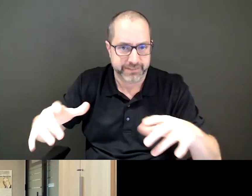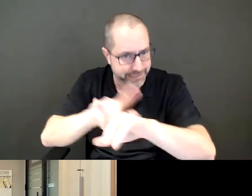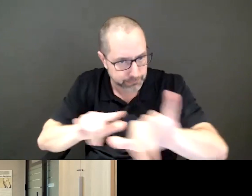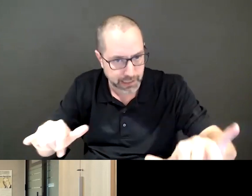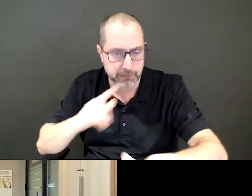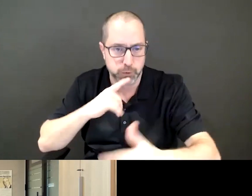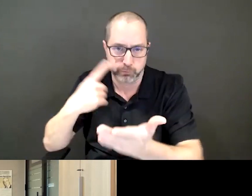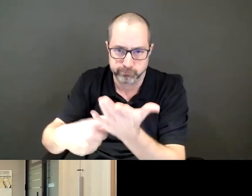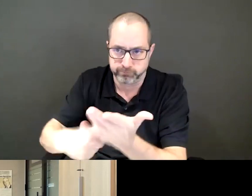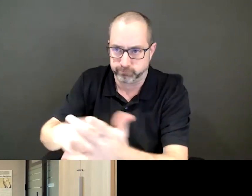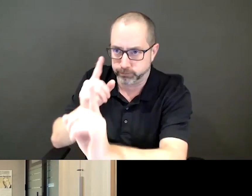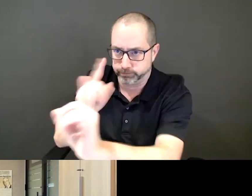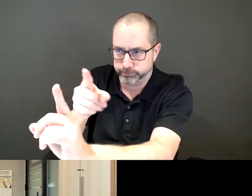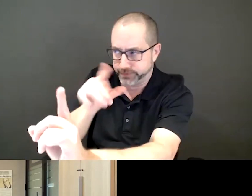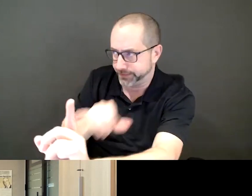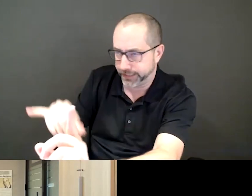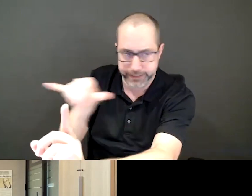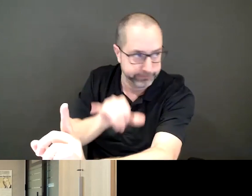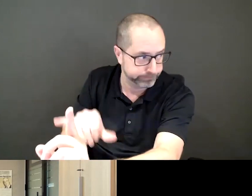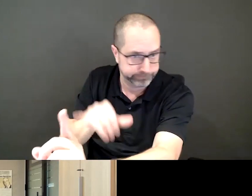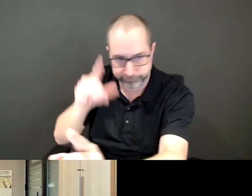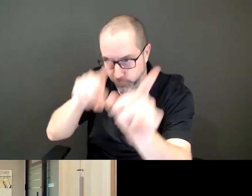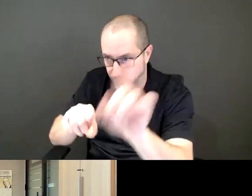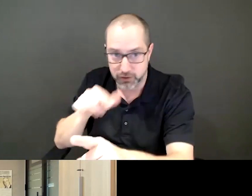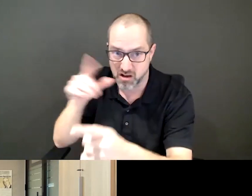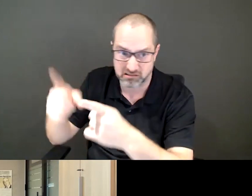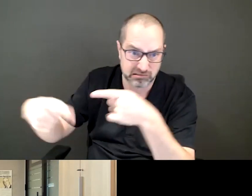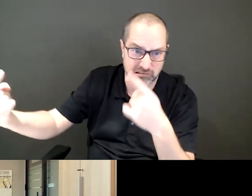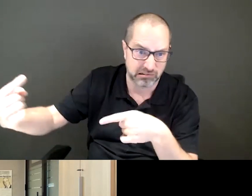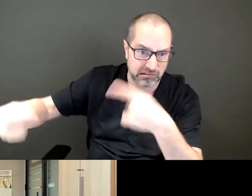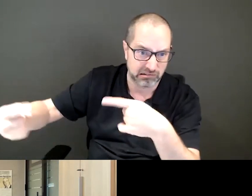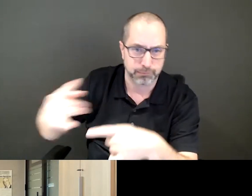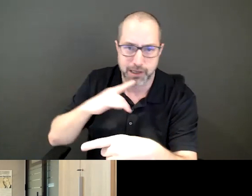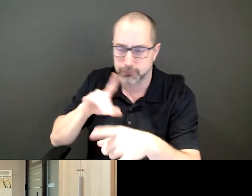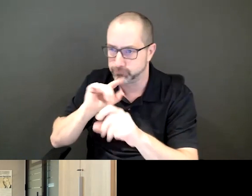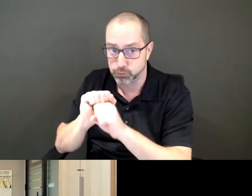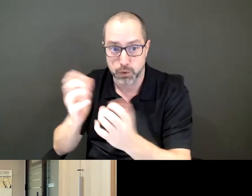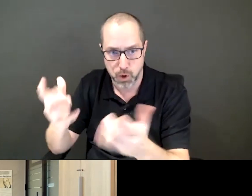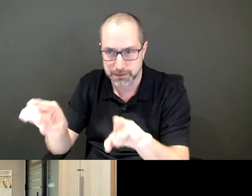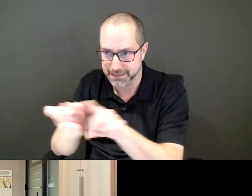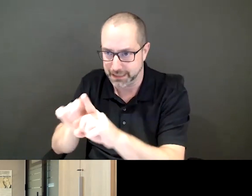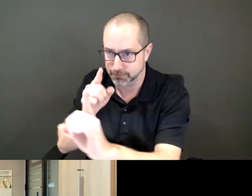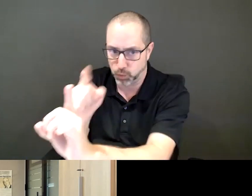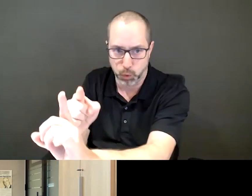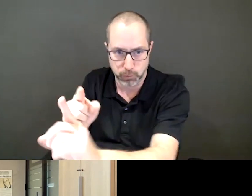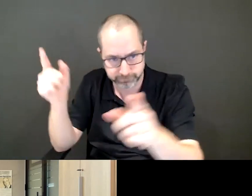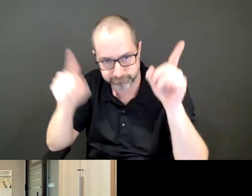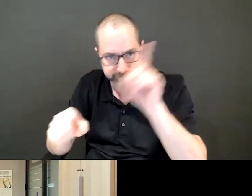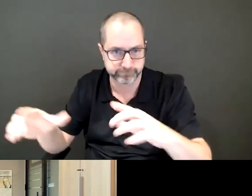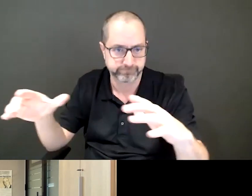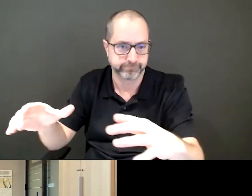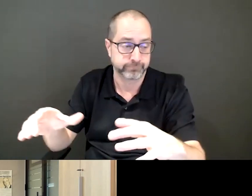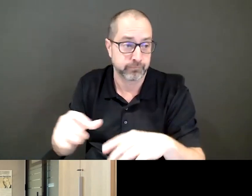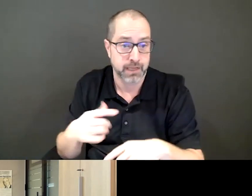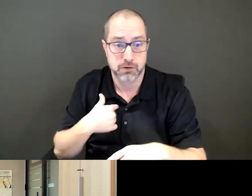a sense of common purpose, that we're not in opposition to one another, but we all want to achieve the same thing. And I just